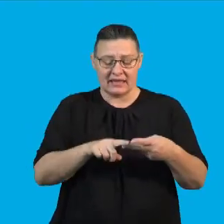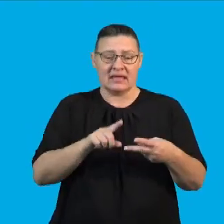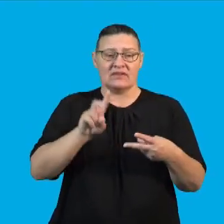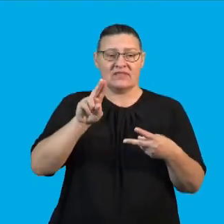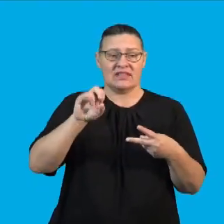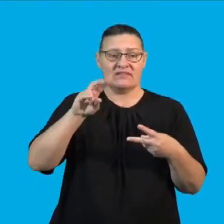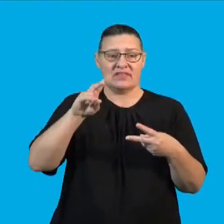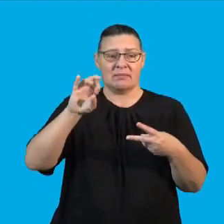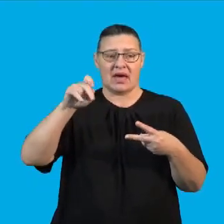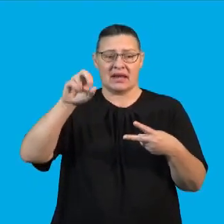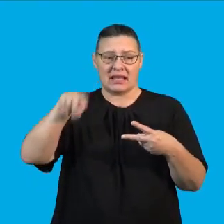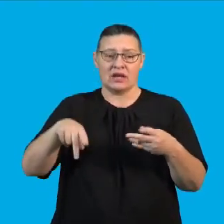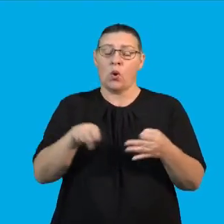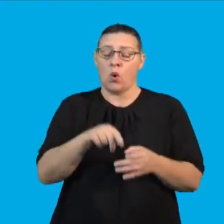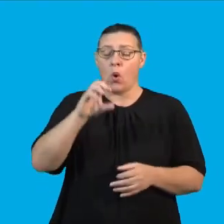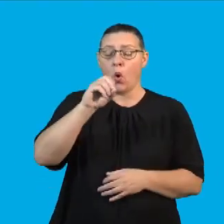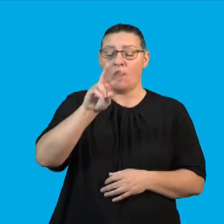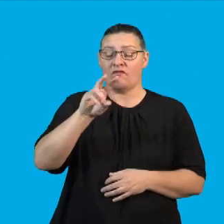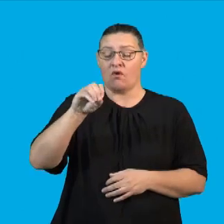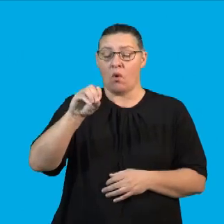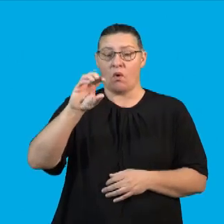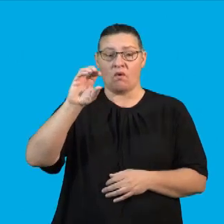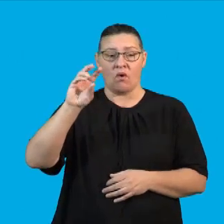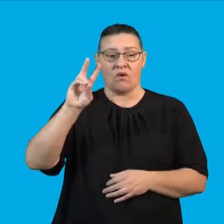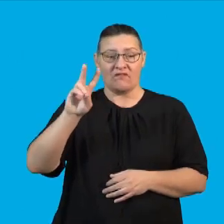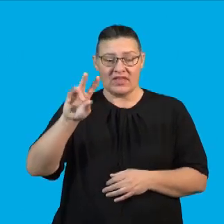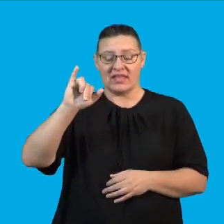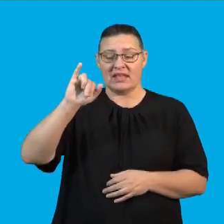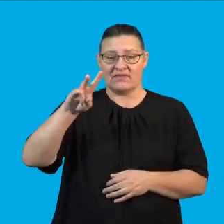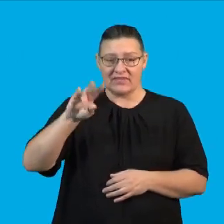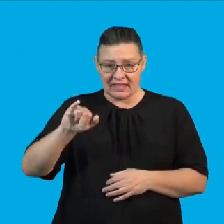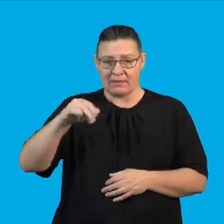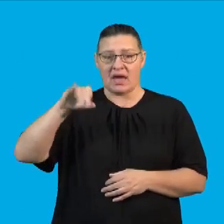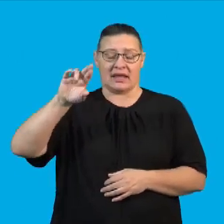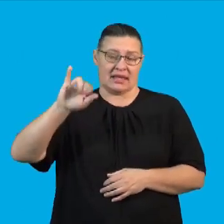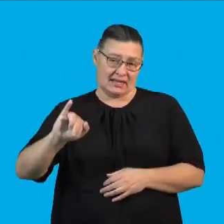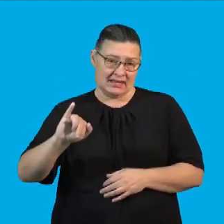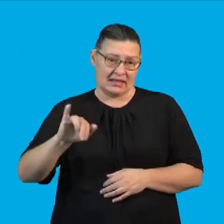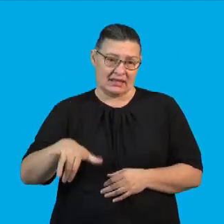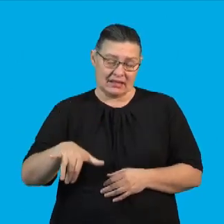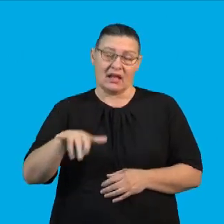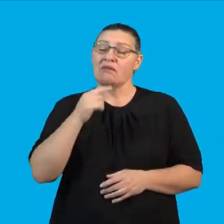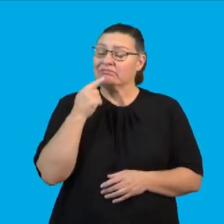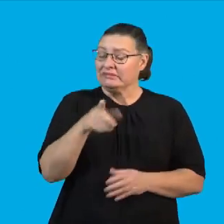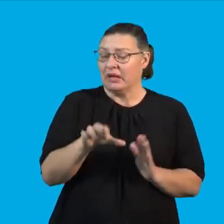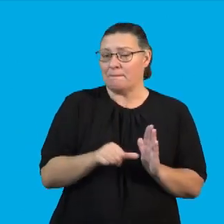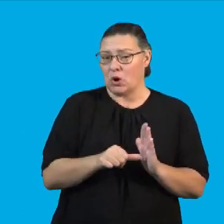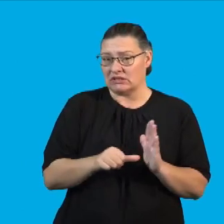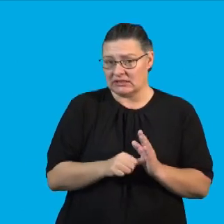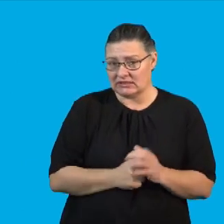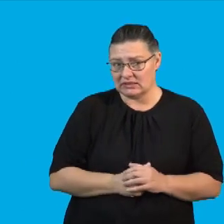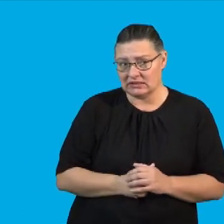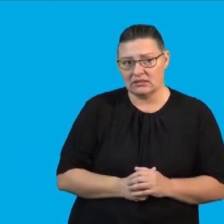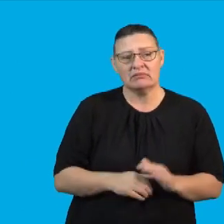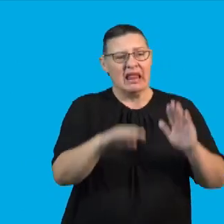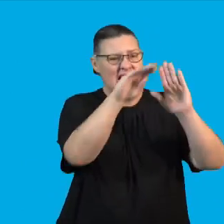on vivipary, and keep an eye on ovovivipary. More is coming. This is